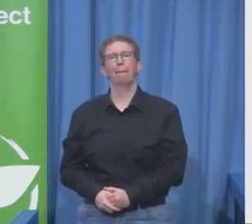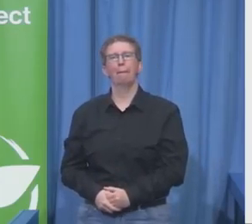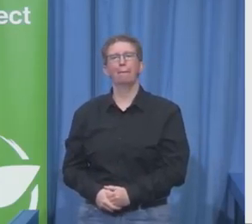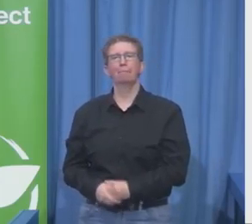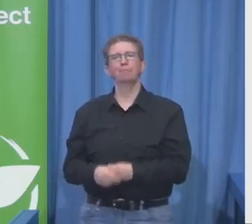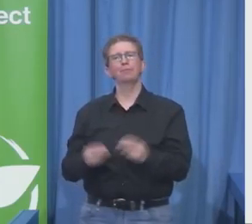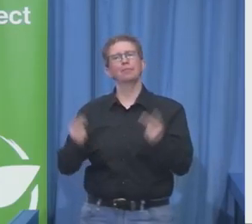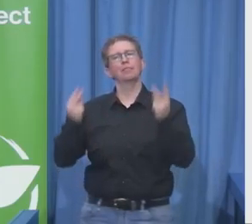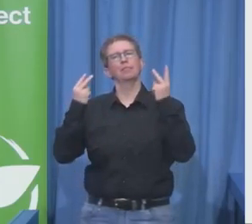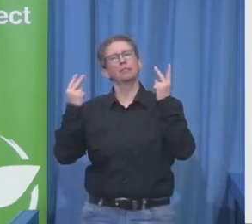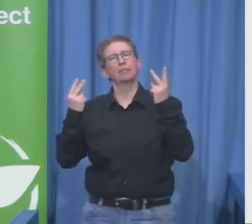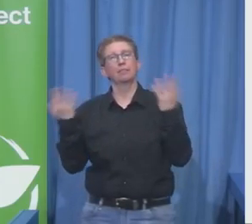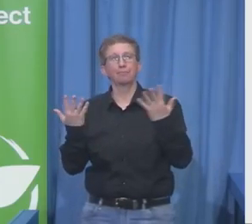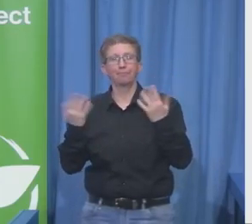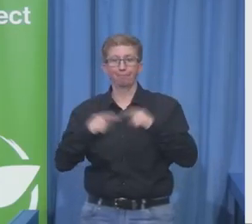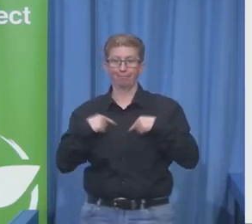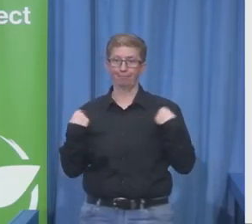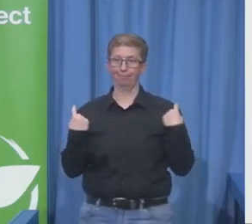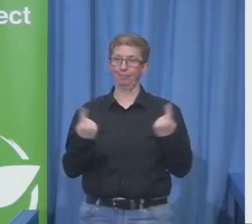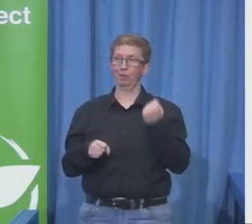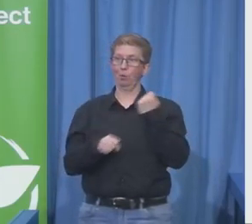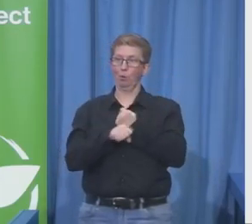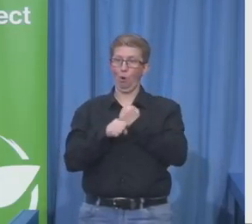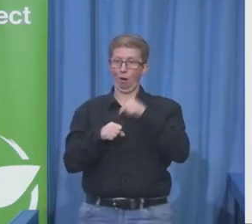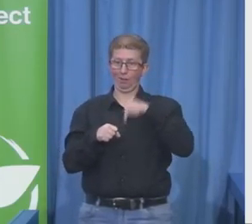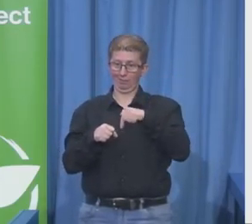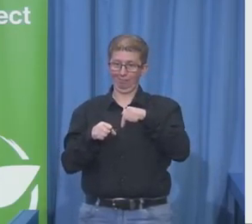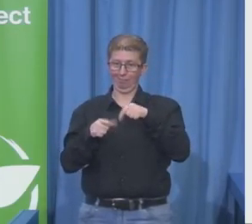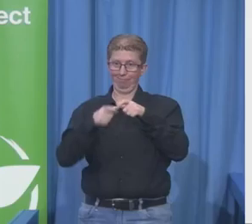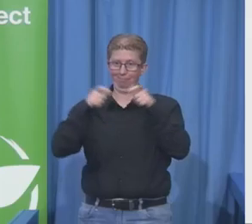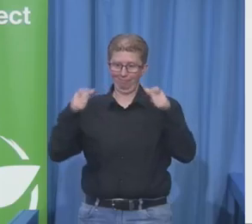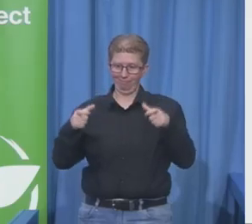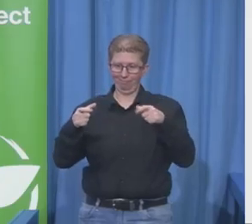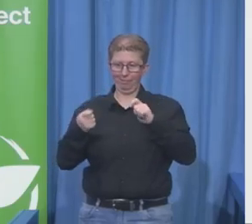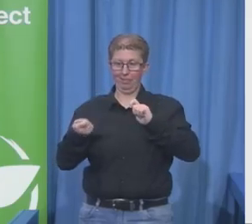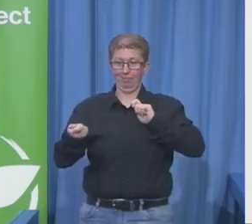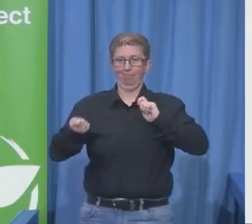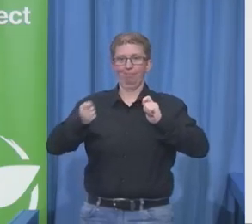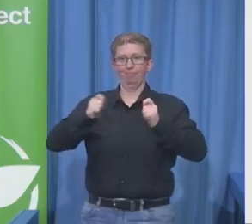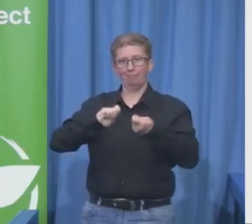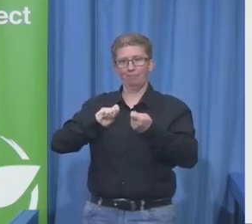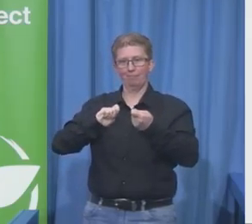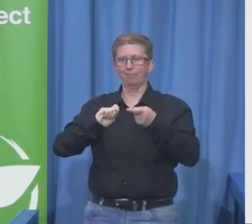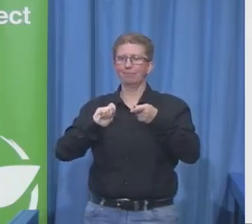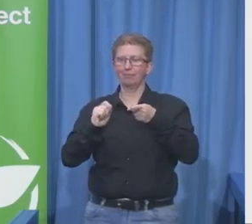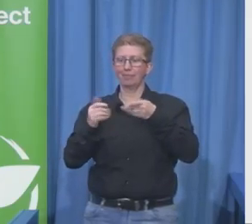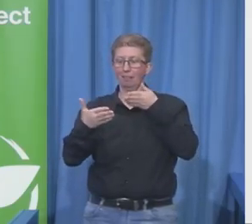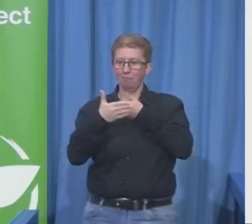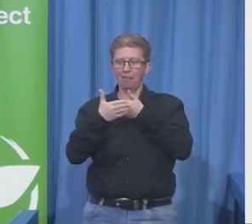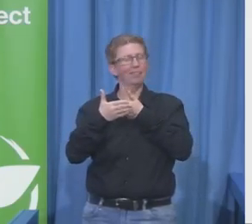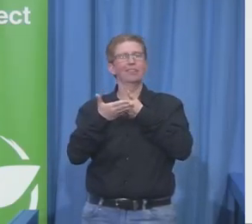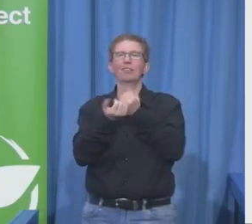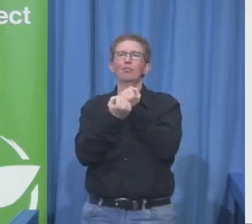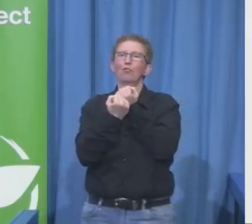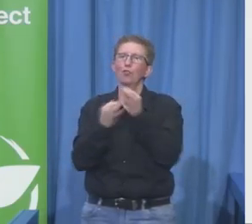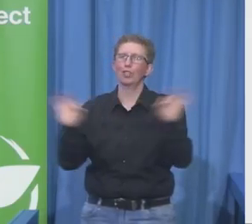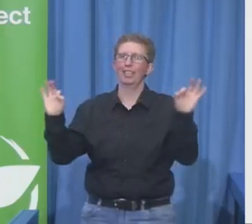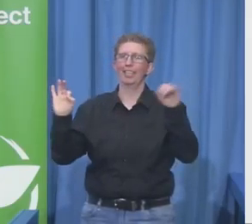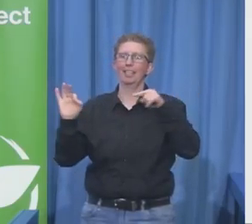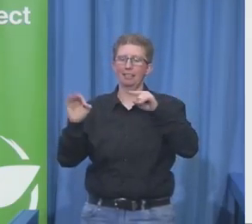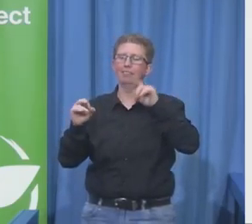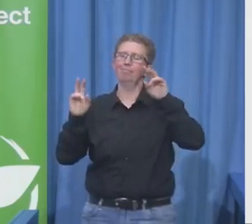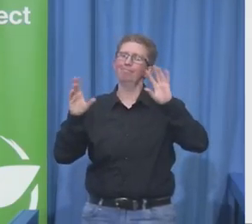workplace barrier-free and inclusive. And some of the interesting initiatives which we actually ran in the organization came